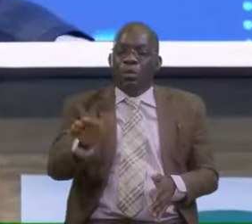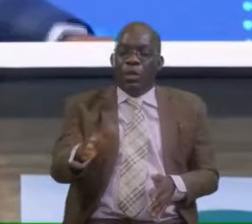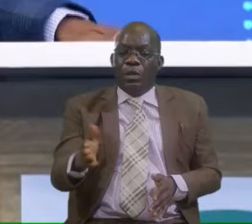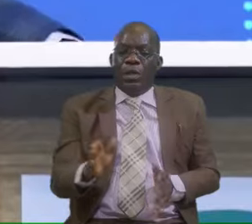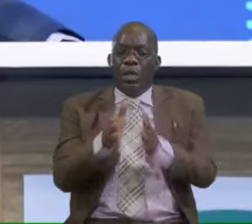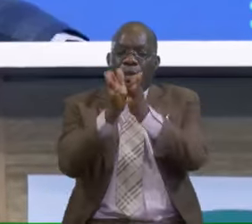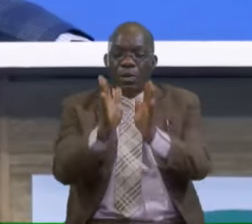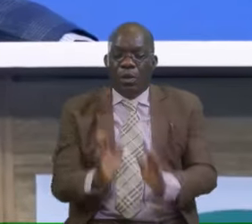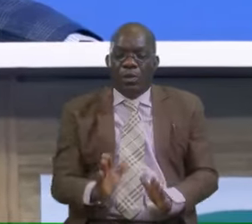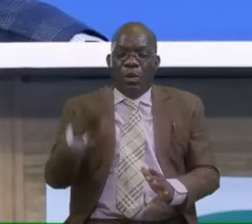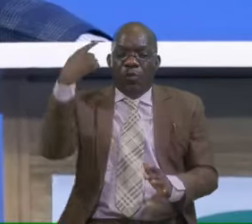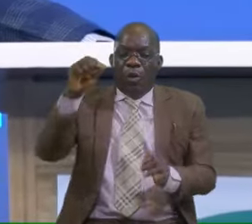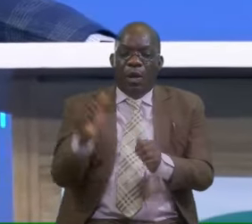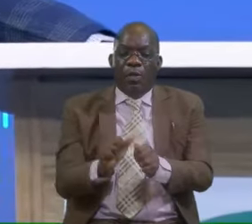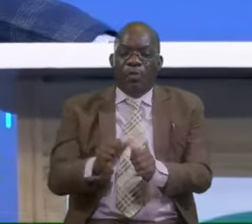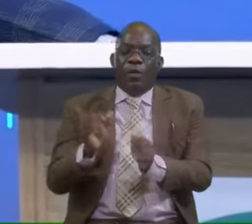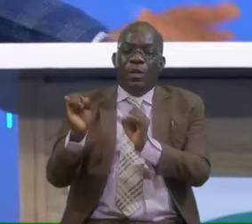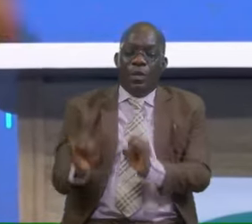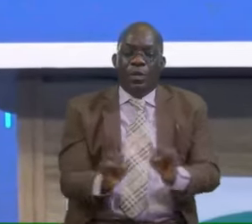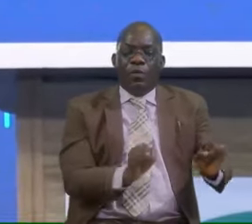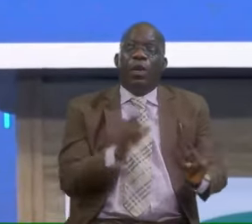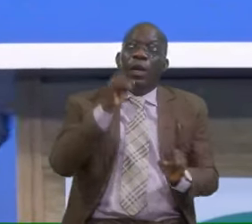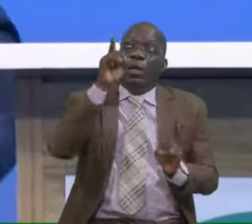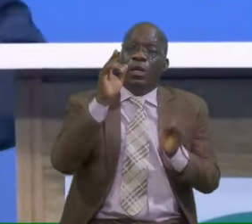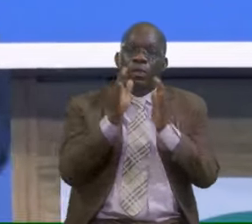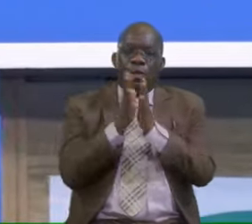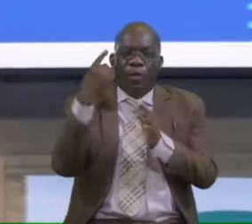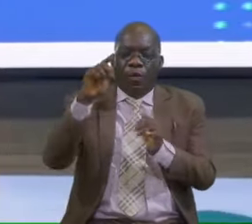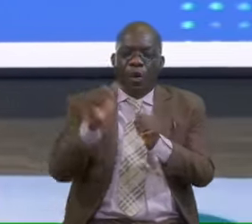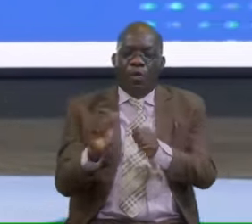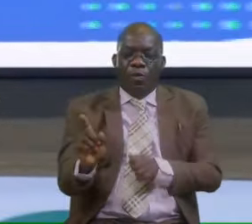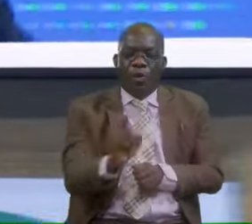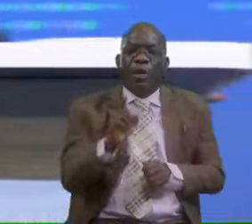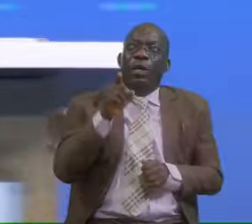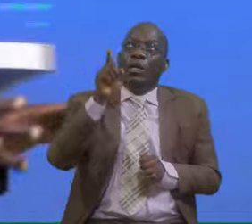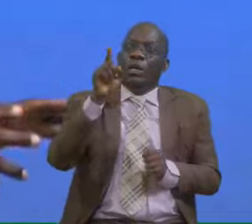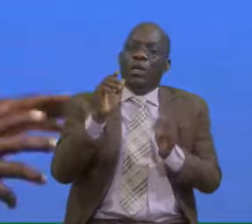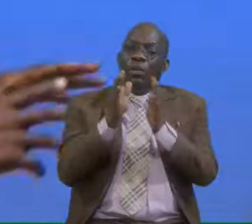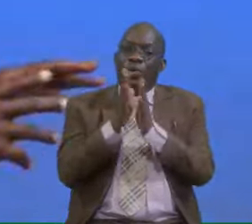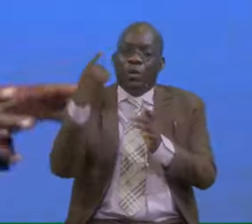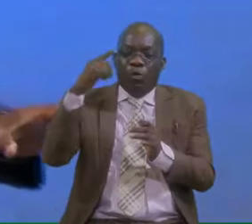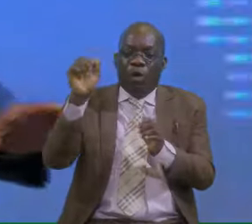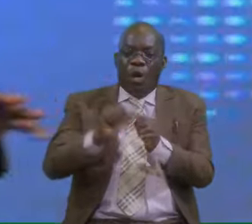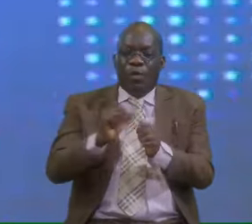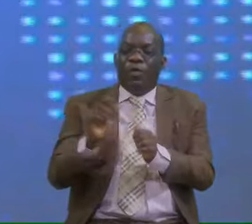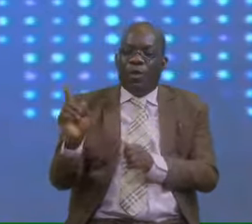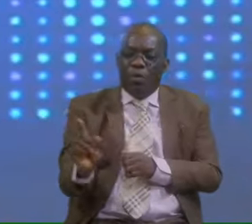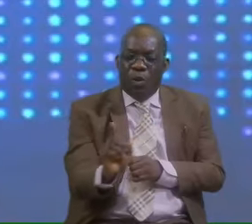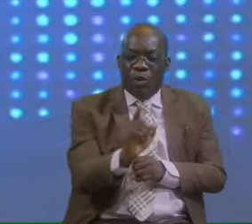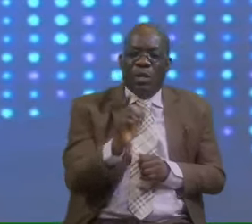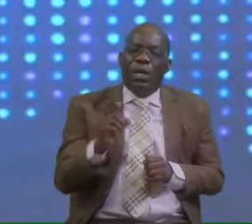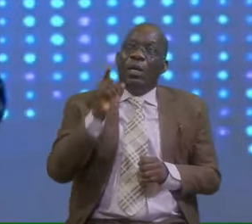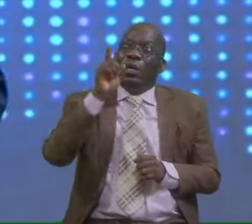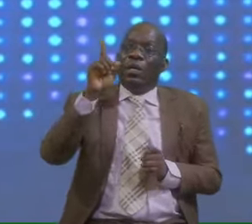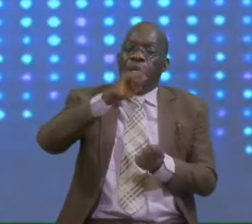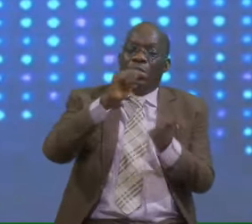He intercedes for everyone. He prays for everyone. He turns our lives,